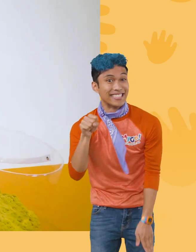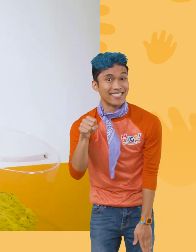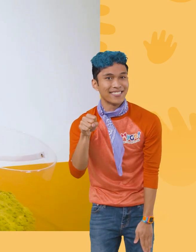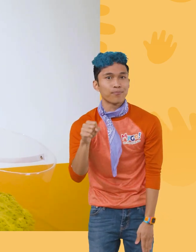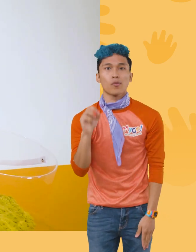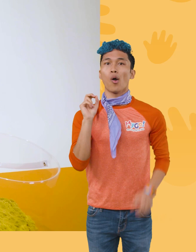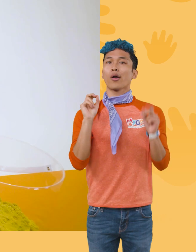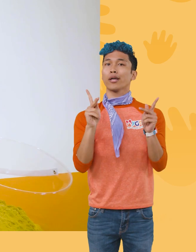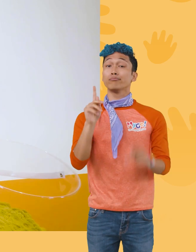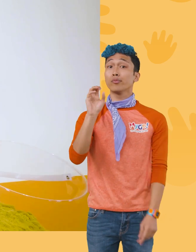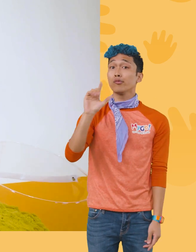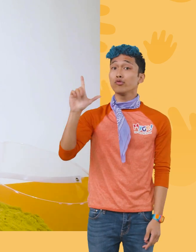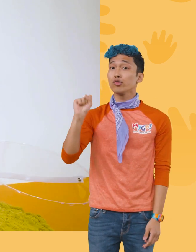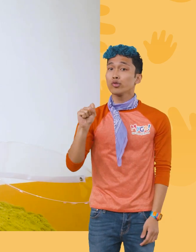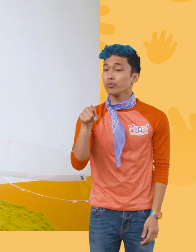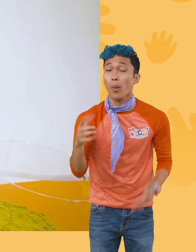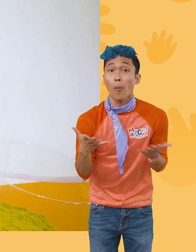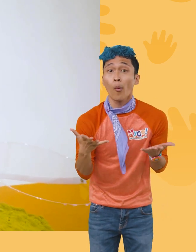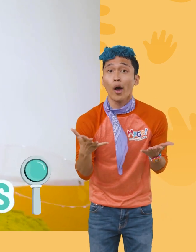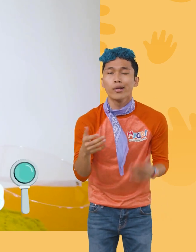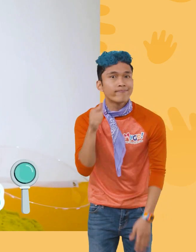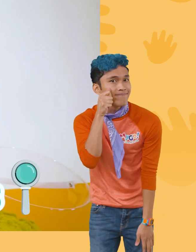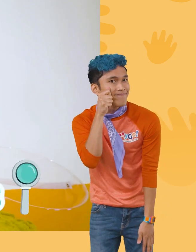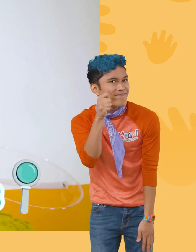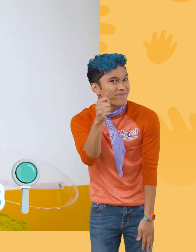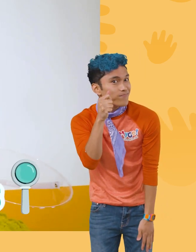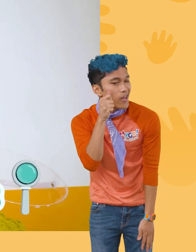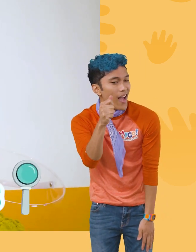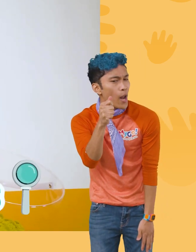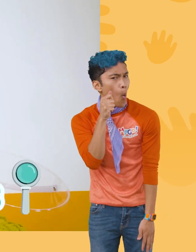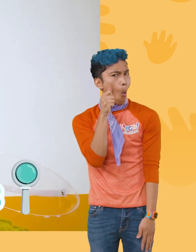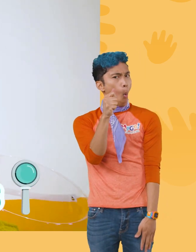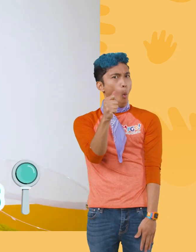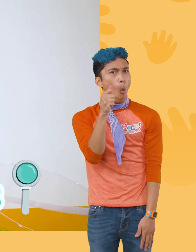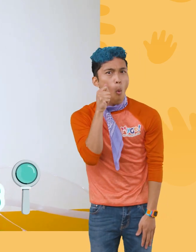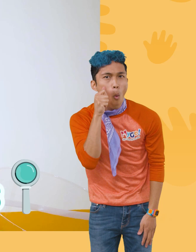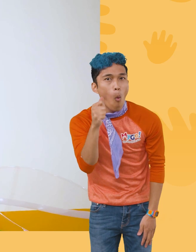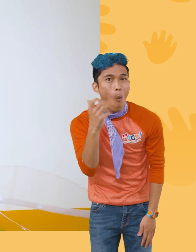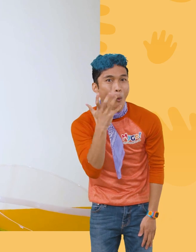Yeah, okay, the tools that we have here are a magnifying glass. Whoa,